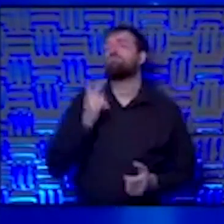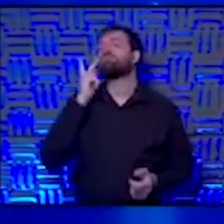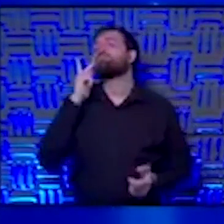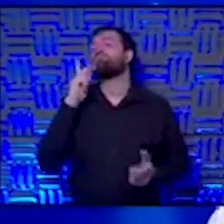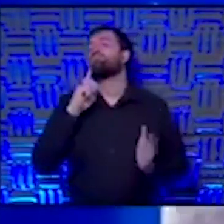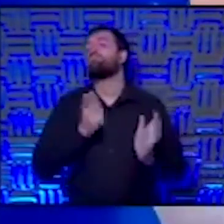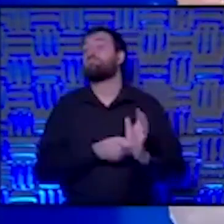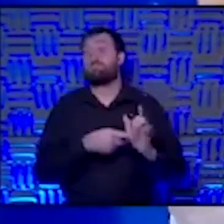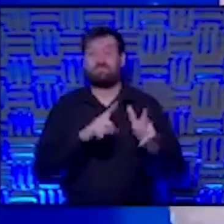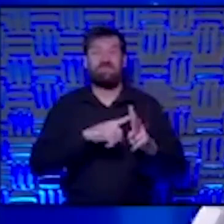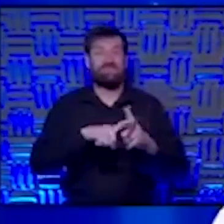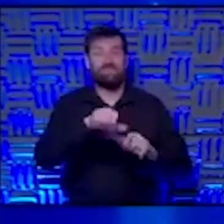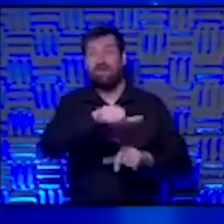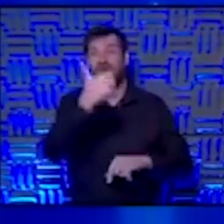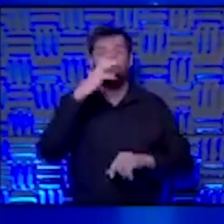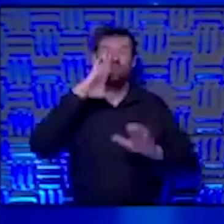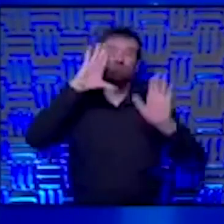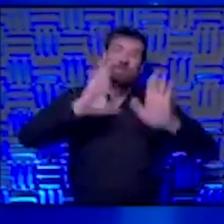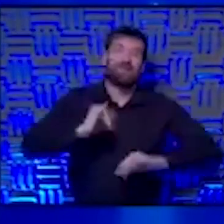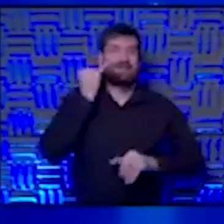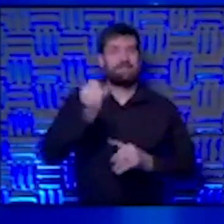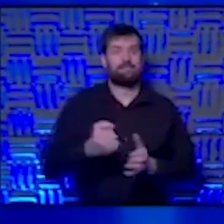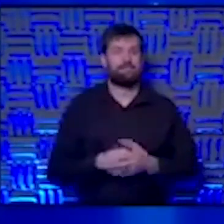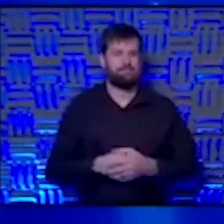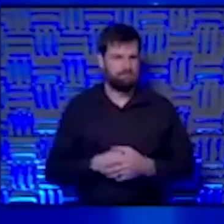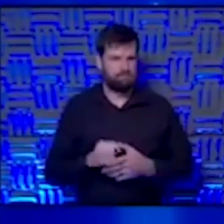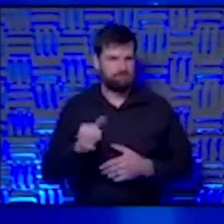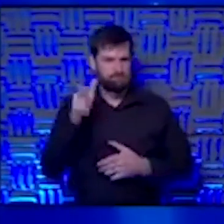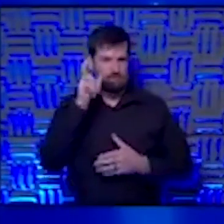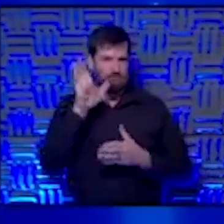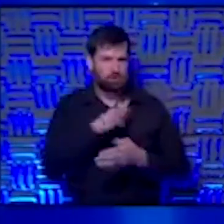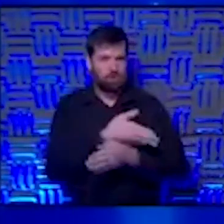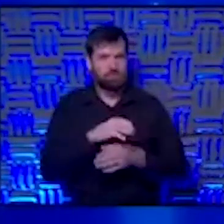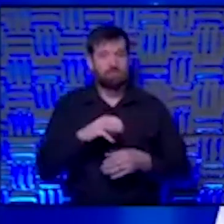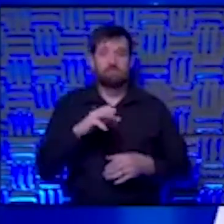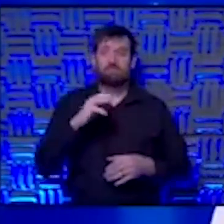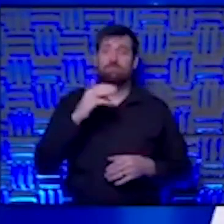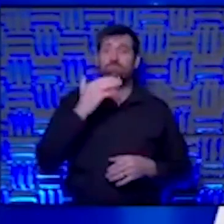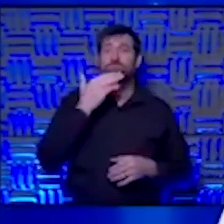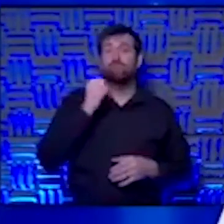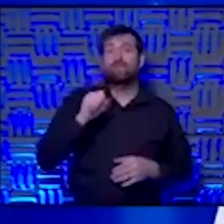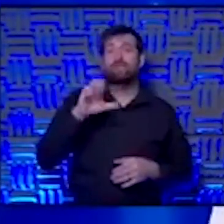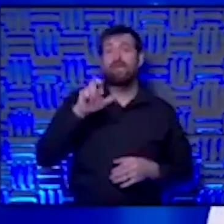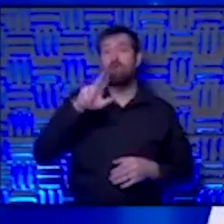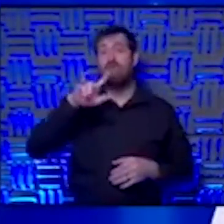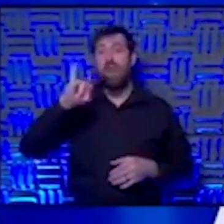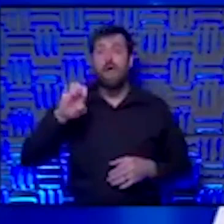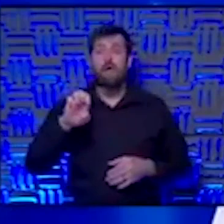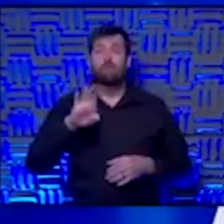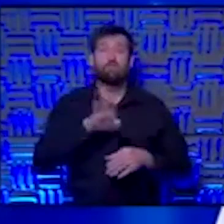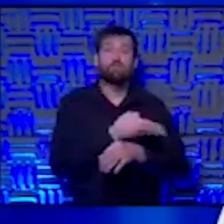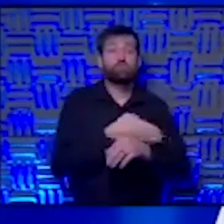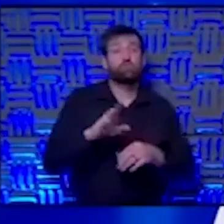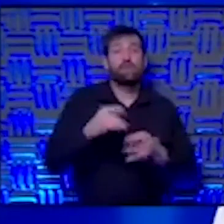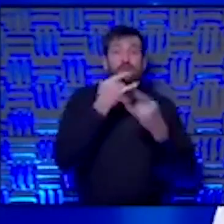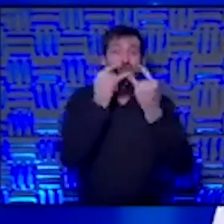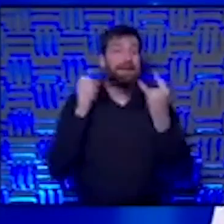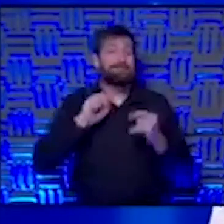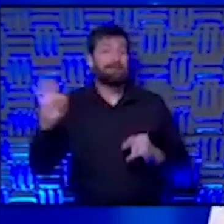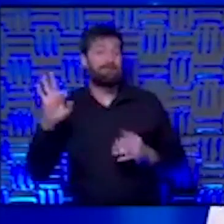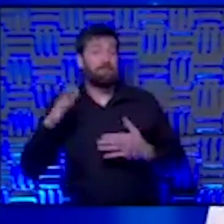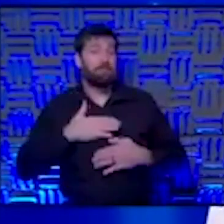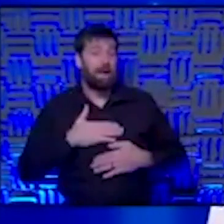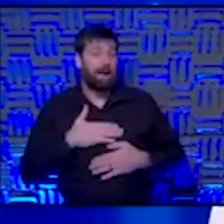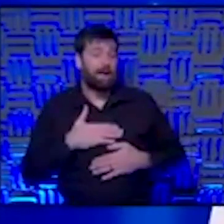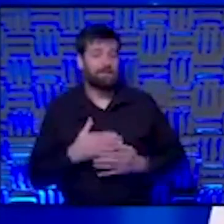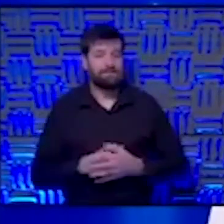found. And then I had this other great idea. You've heard that song, Sweet Caroline? How about Sweet mask of mine,